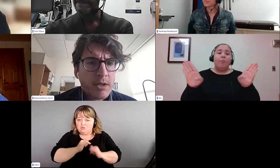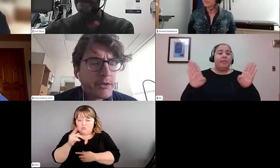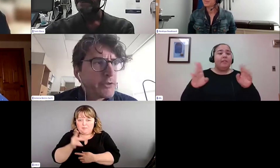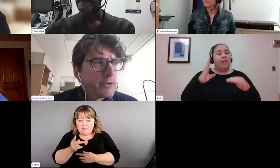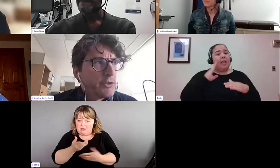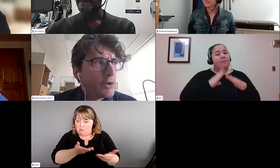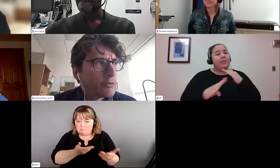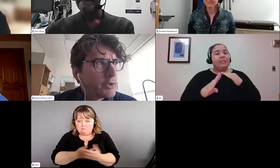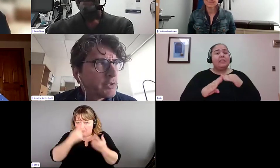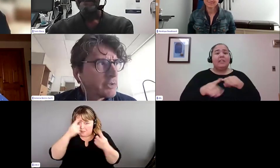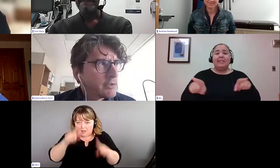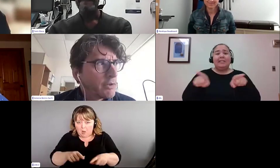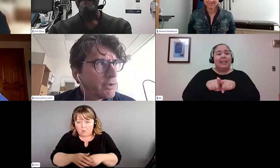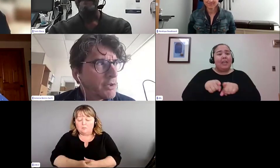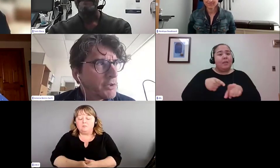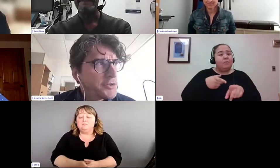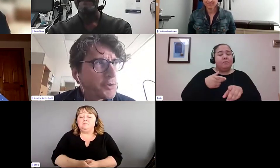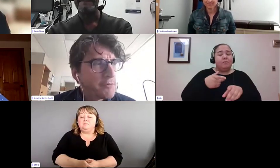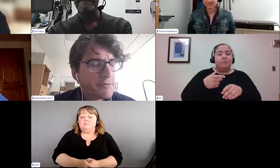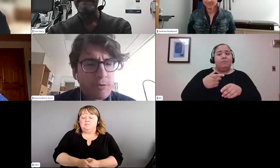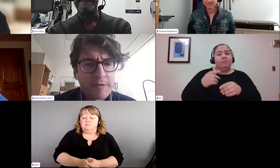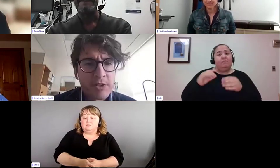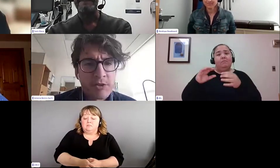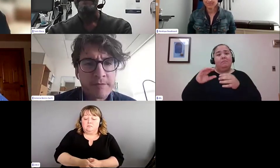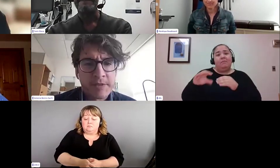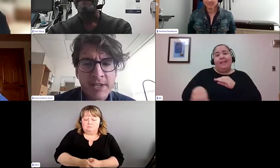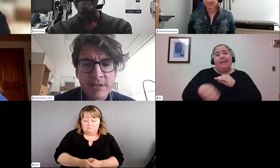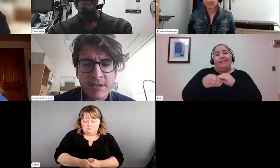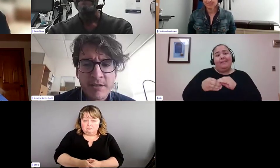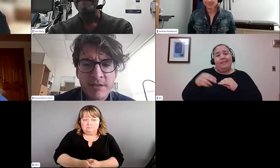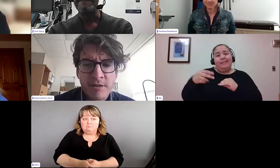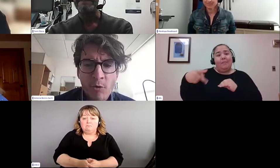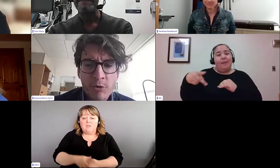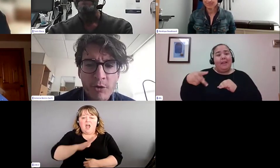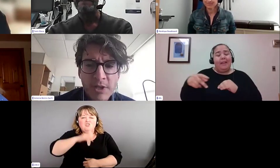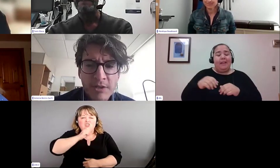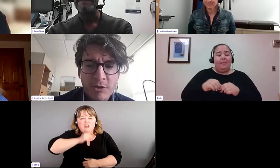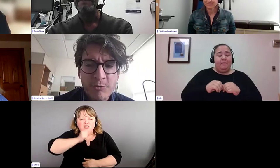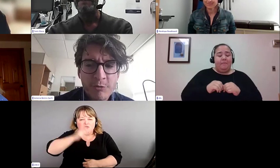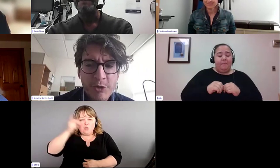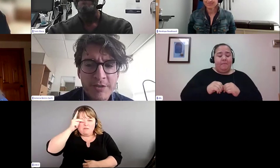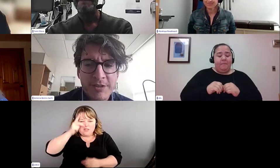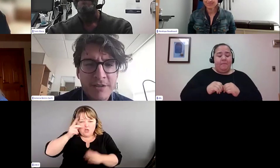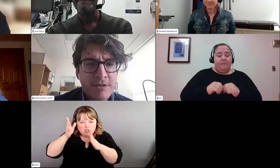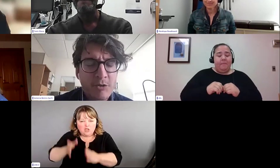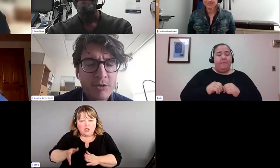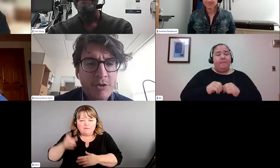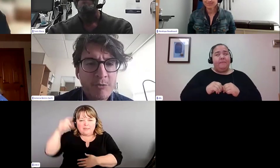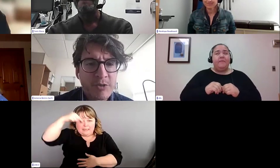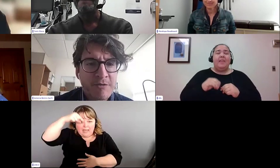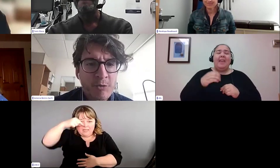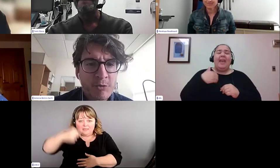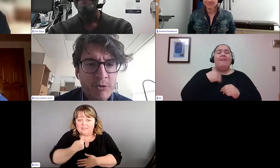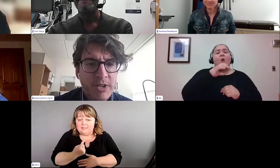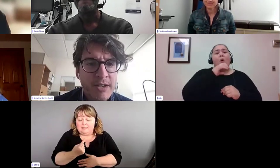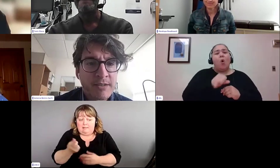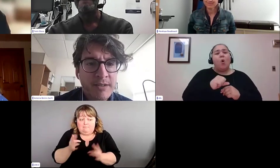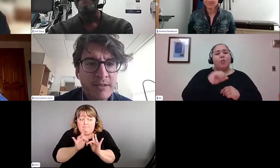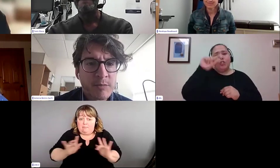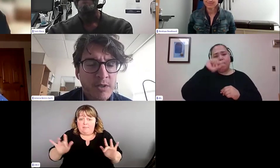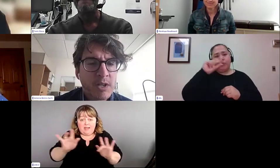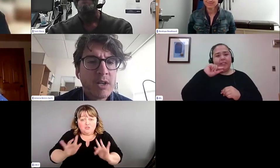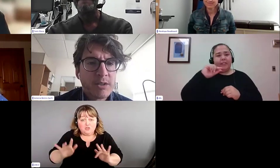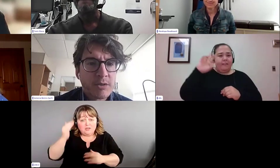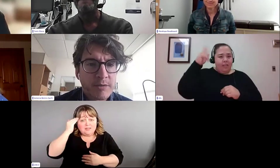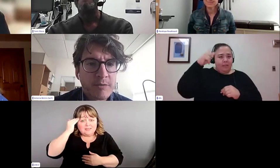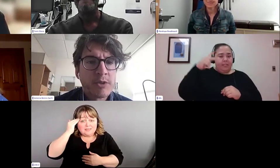same direction as Penelope. There's an old Greek philosopher who said, none